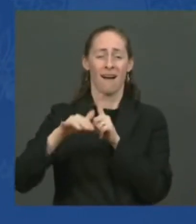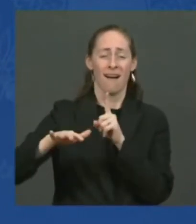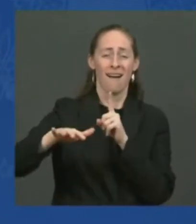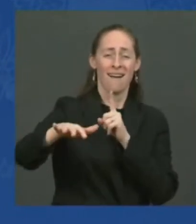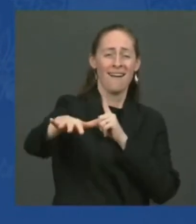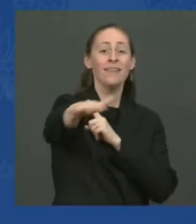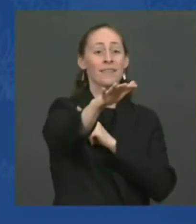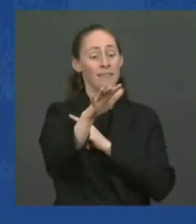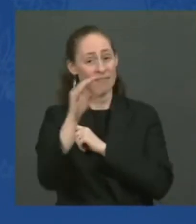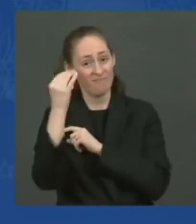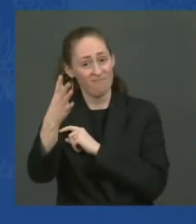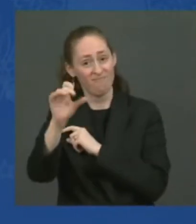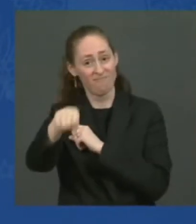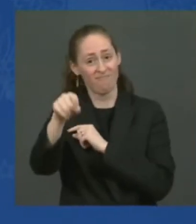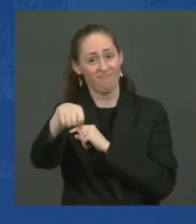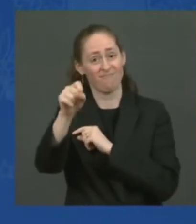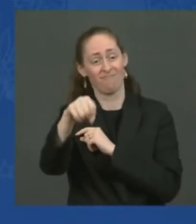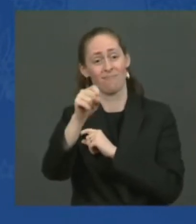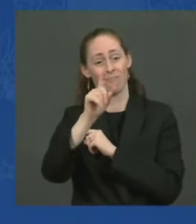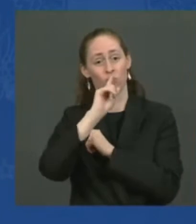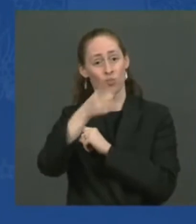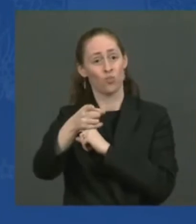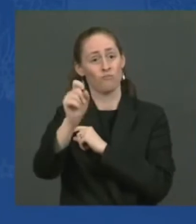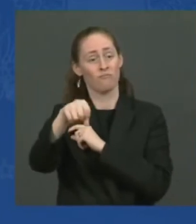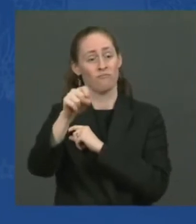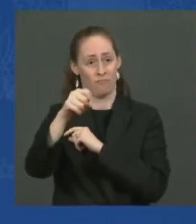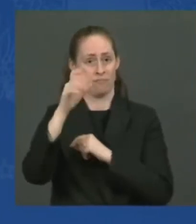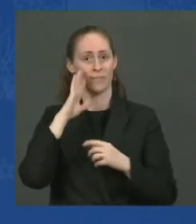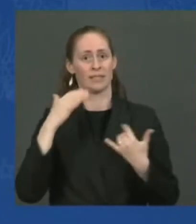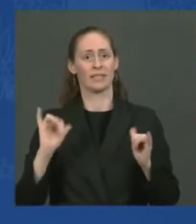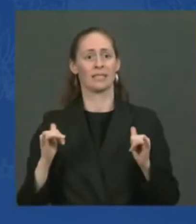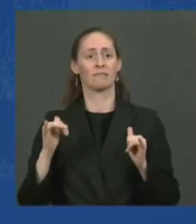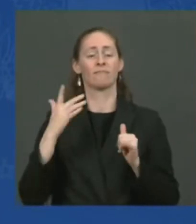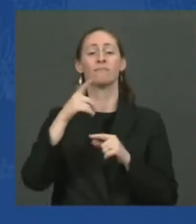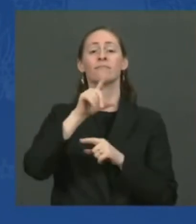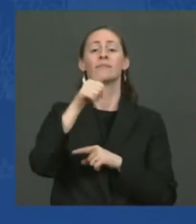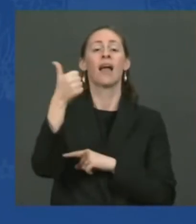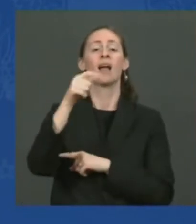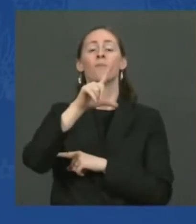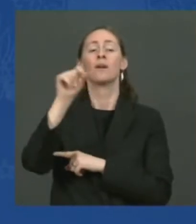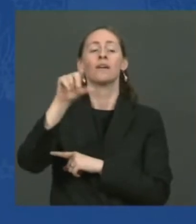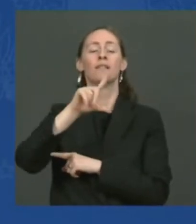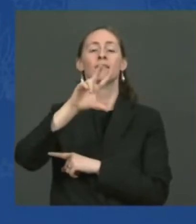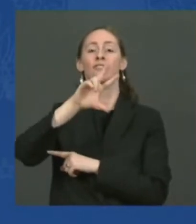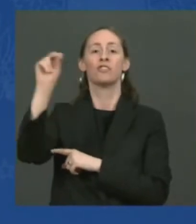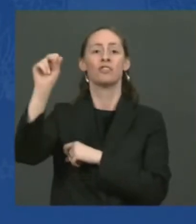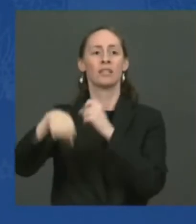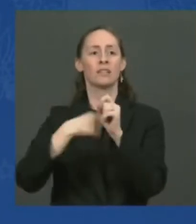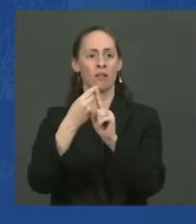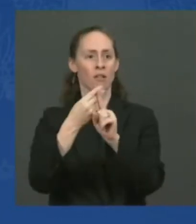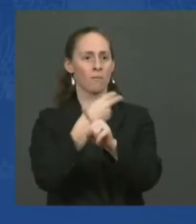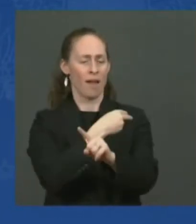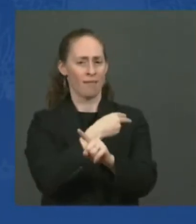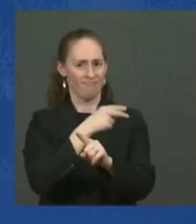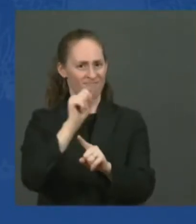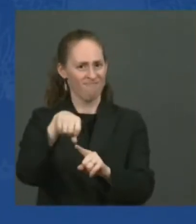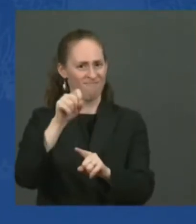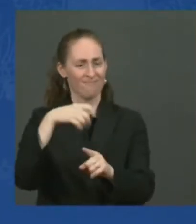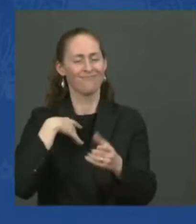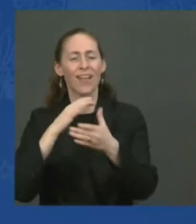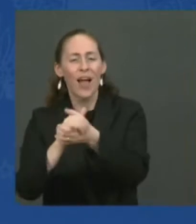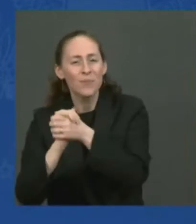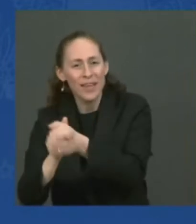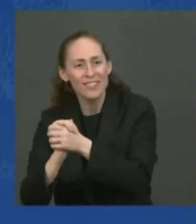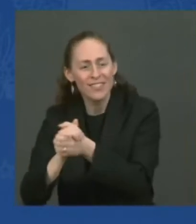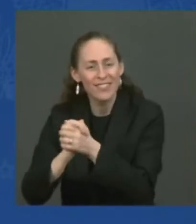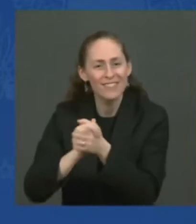This is true today. It'll be true for decades to come. And I want to congratulate everyone gathered here today for the role you played